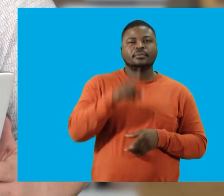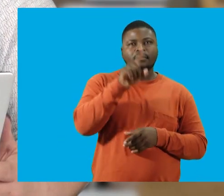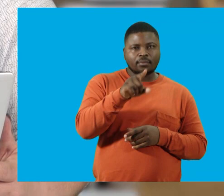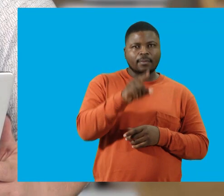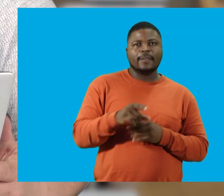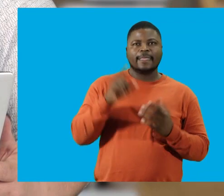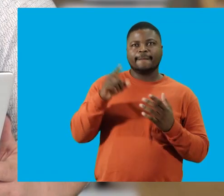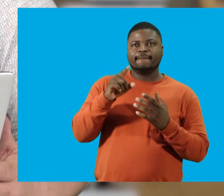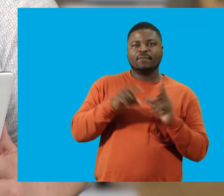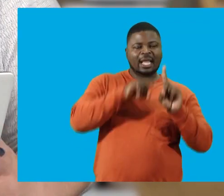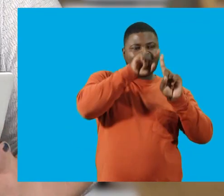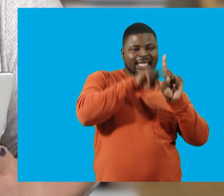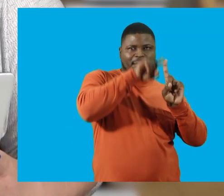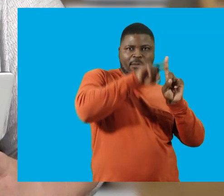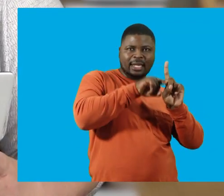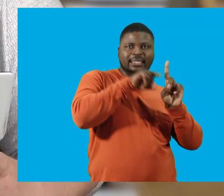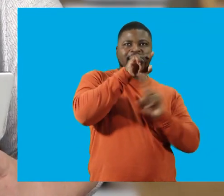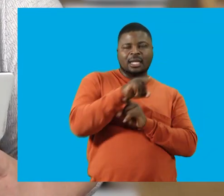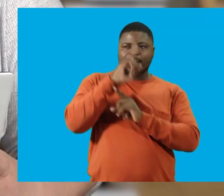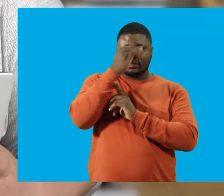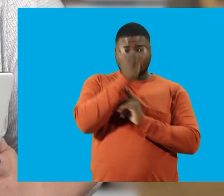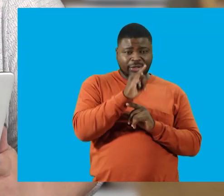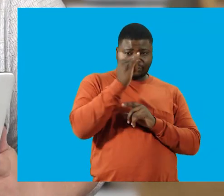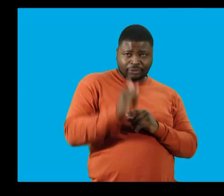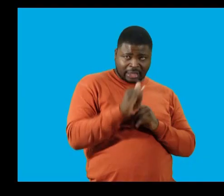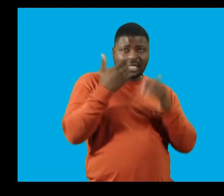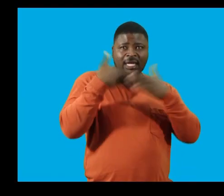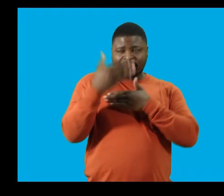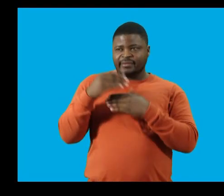Study the following thermometers and answer the questions that